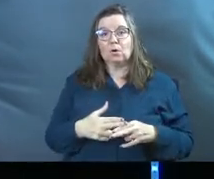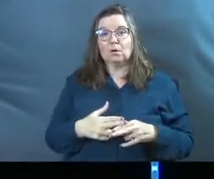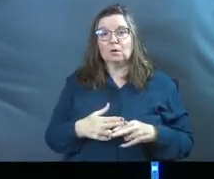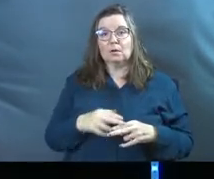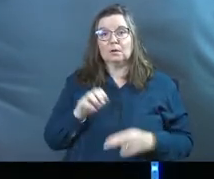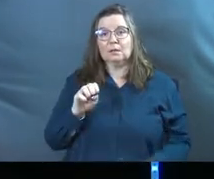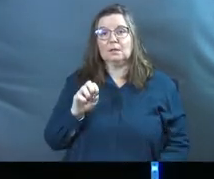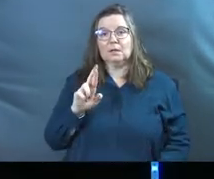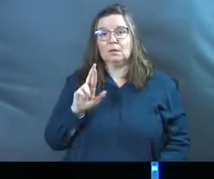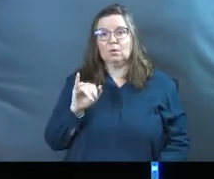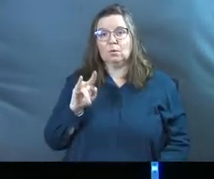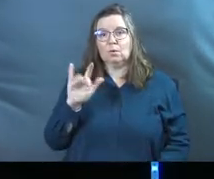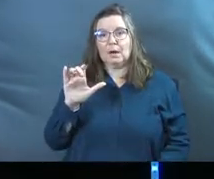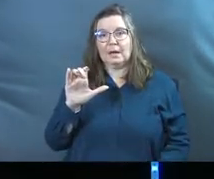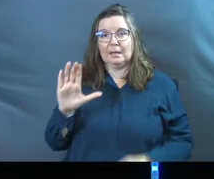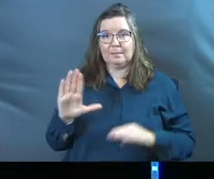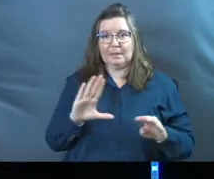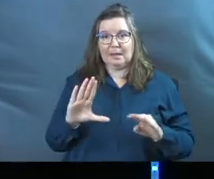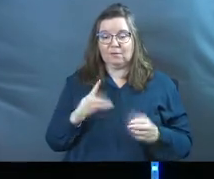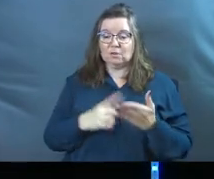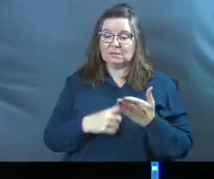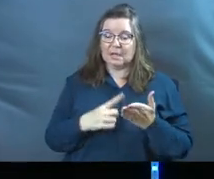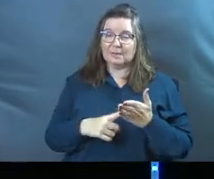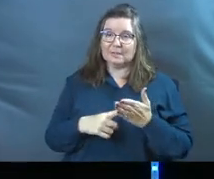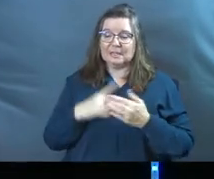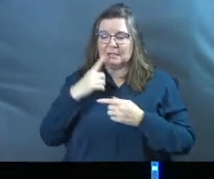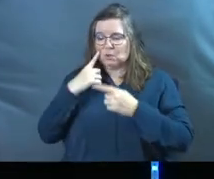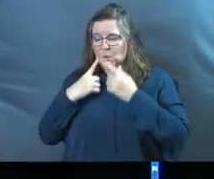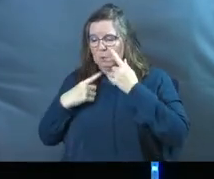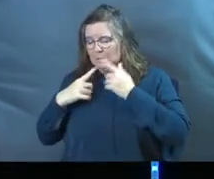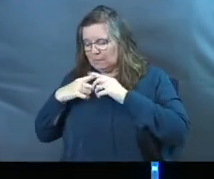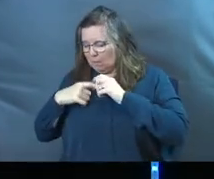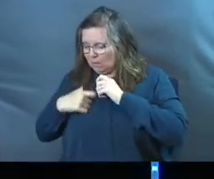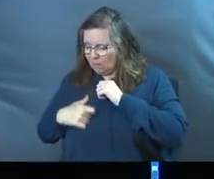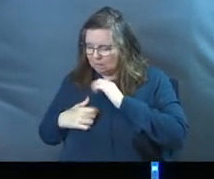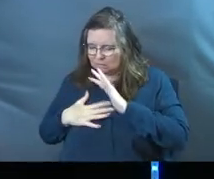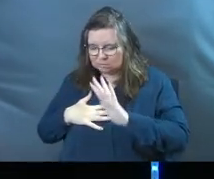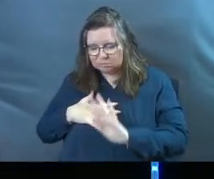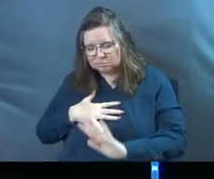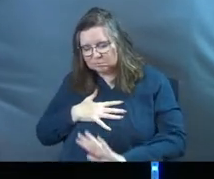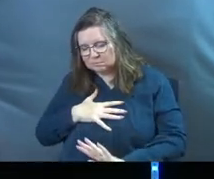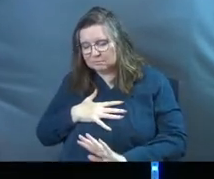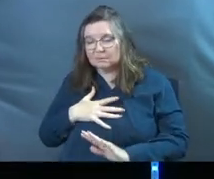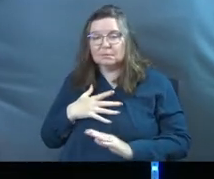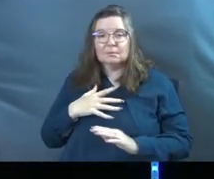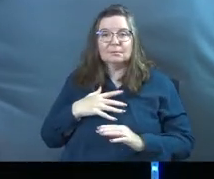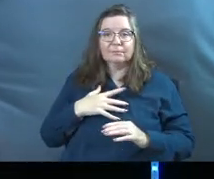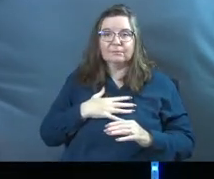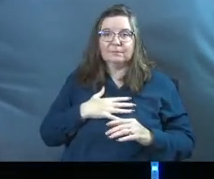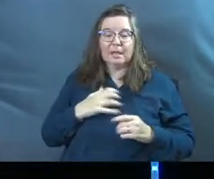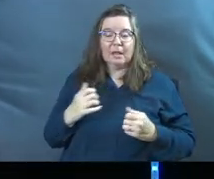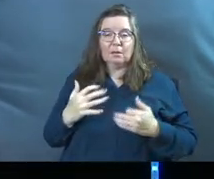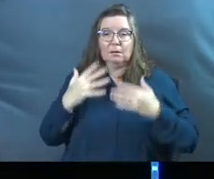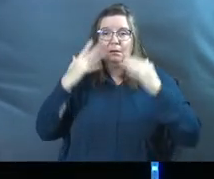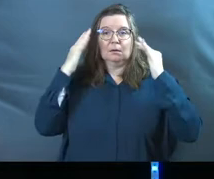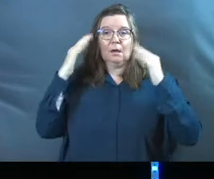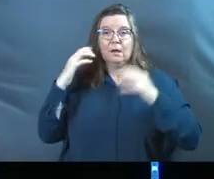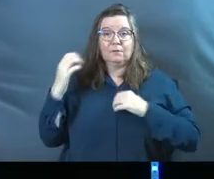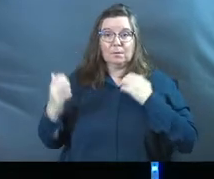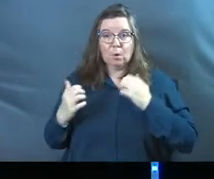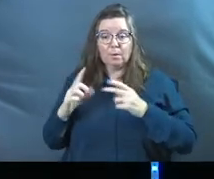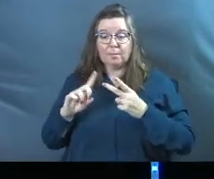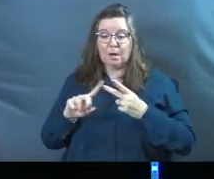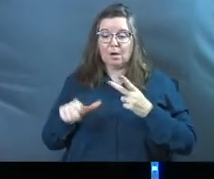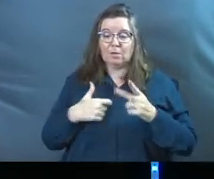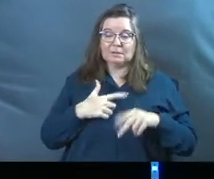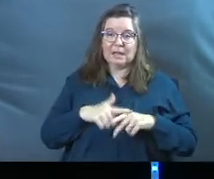erratic behavior from him. There's sometimes he's weeping over his brothers because he's so emotionally overcome, right? The rush of emotions and everything. And